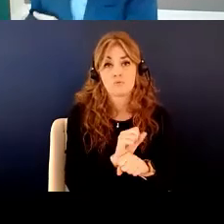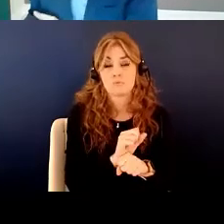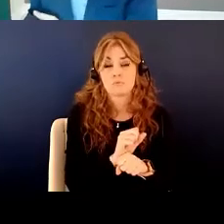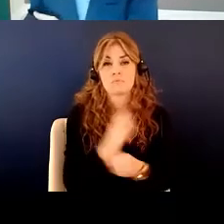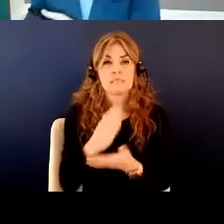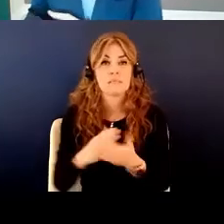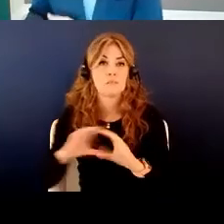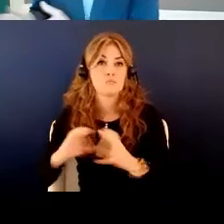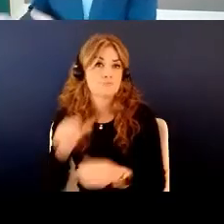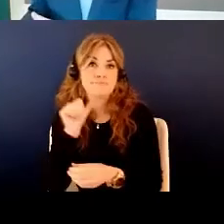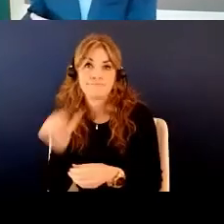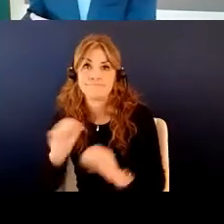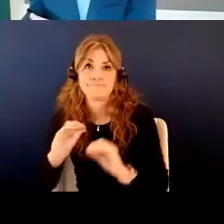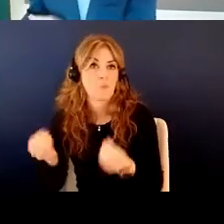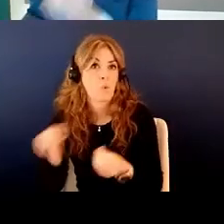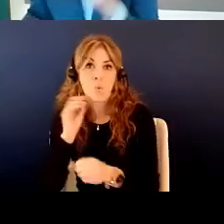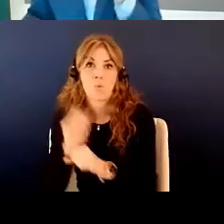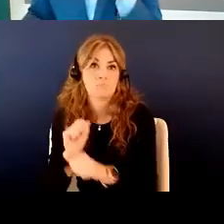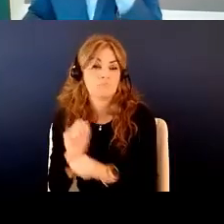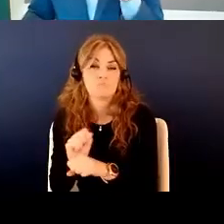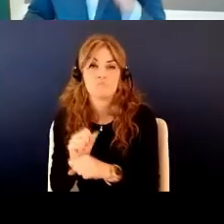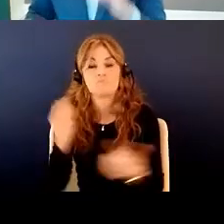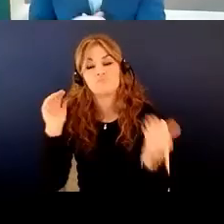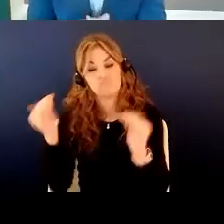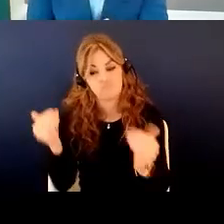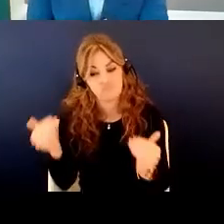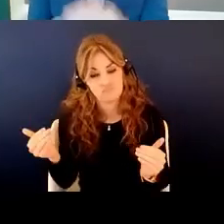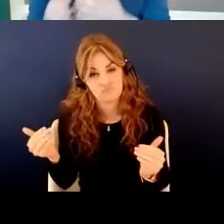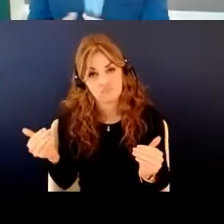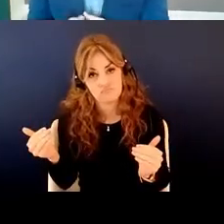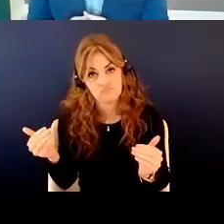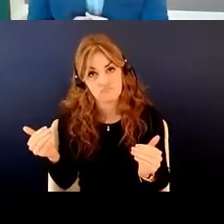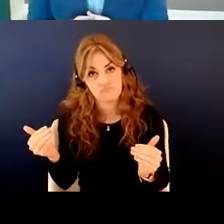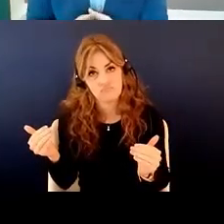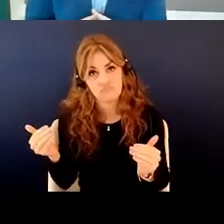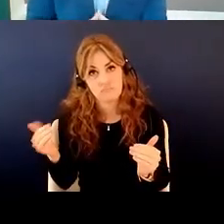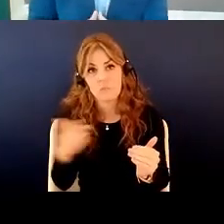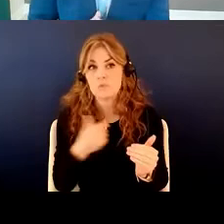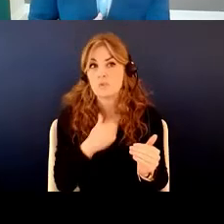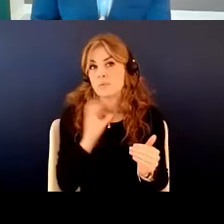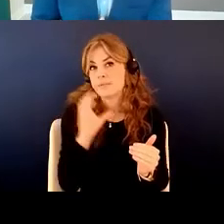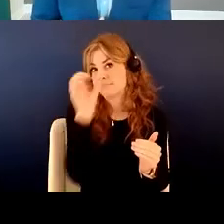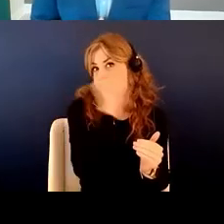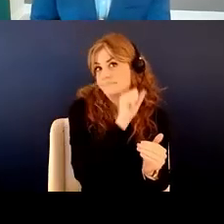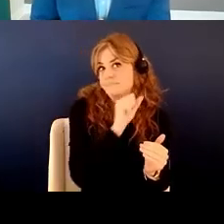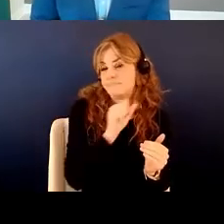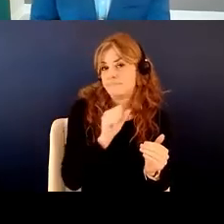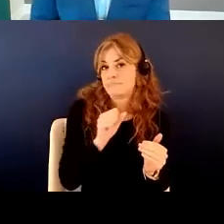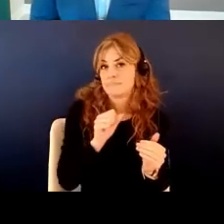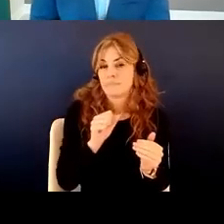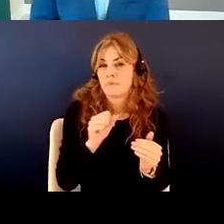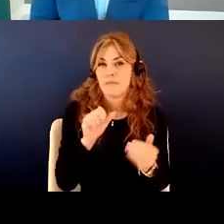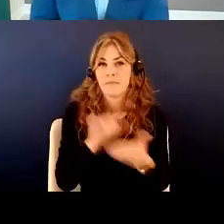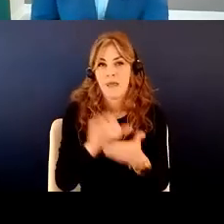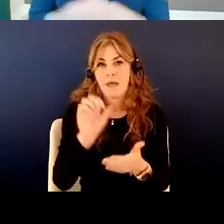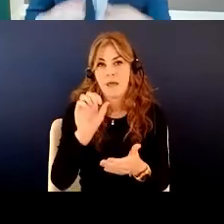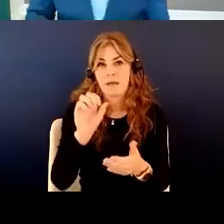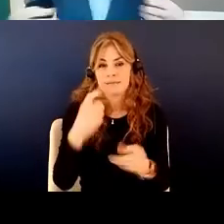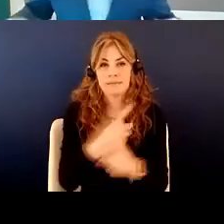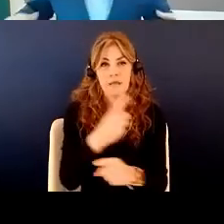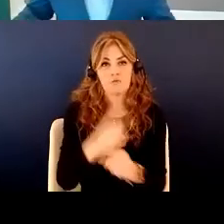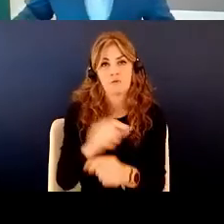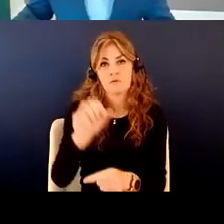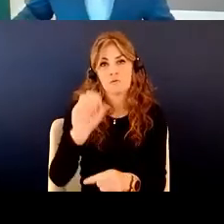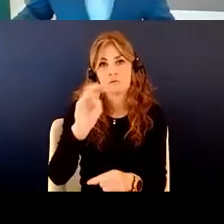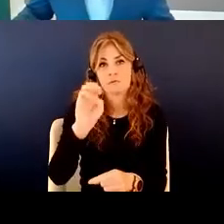groups didn't. Those would be the comparison groups. And we'd be estimating the standardized mean difference